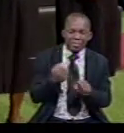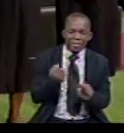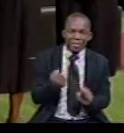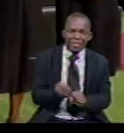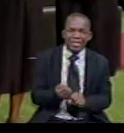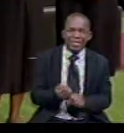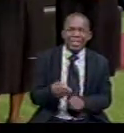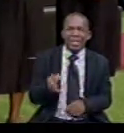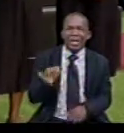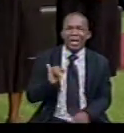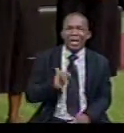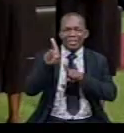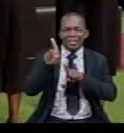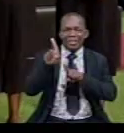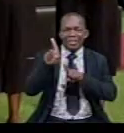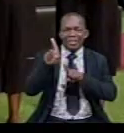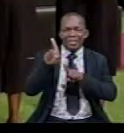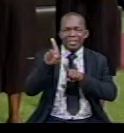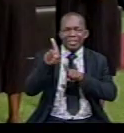made.